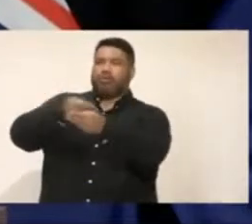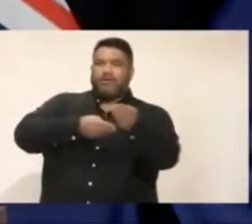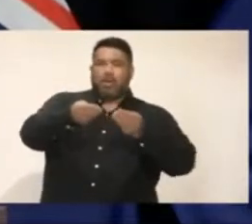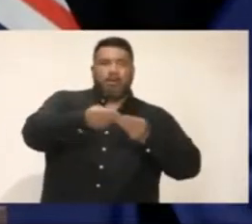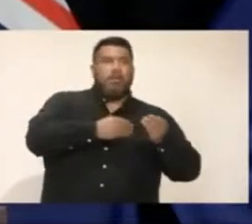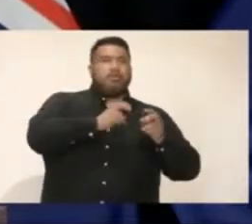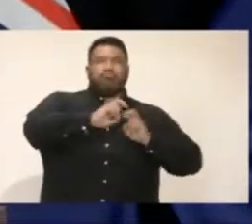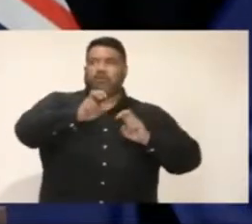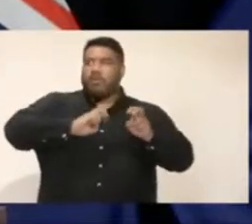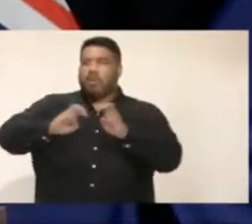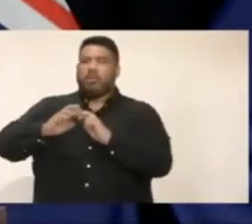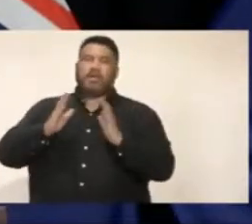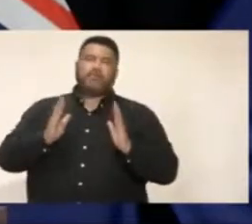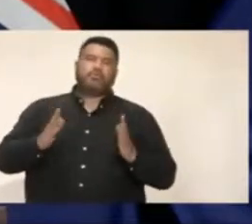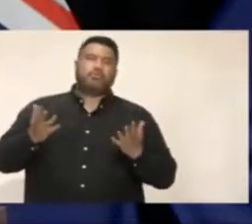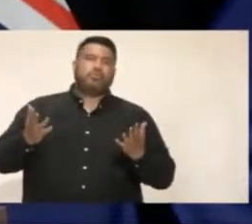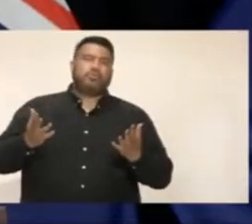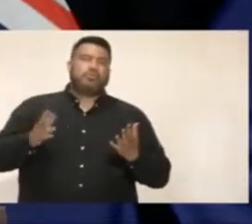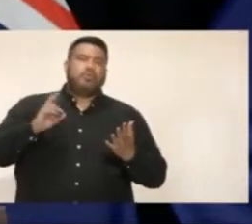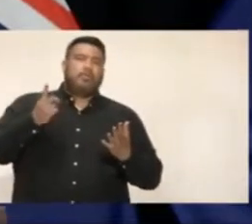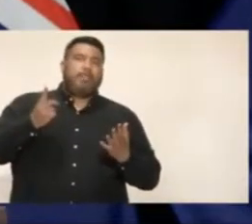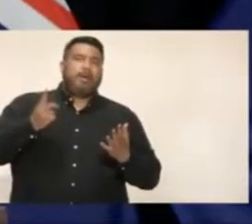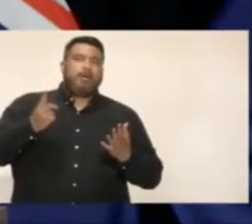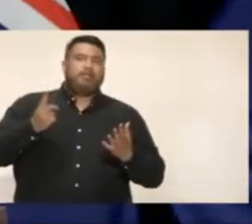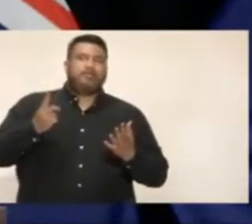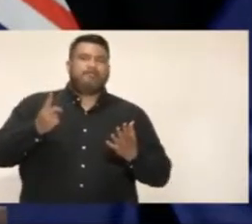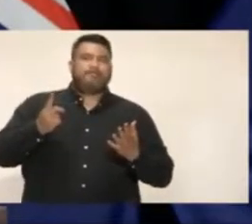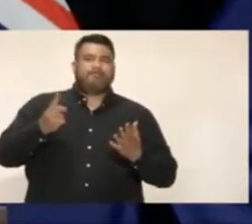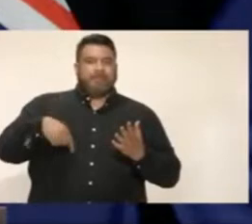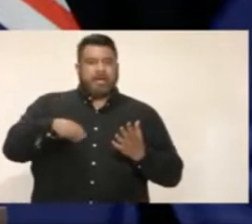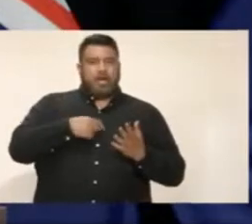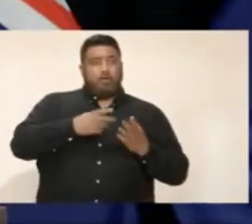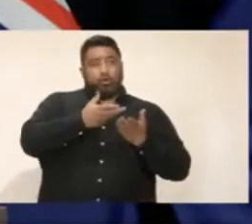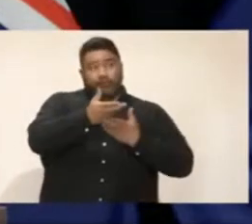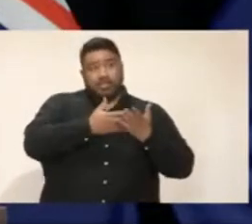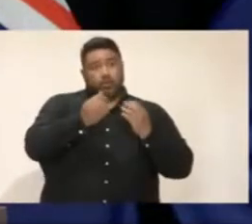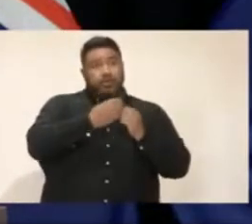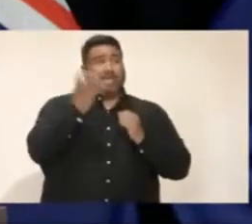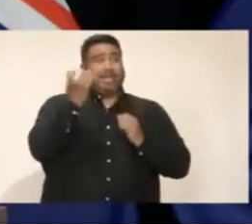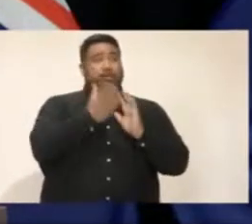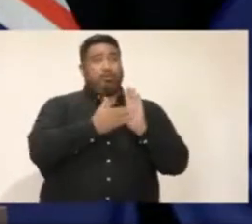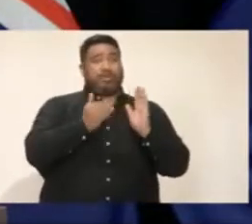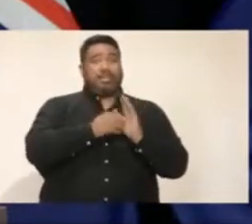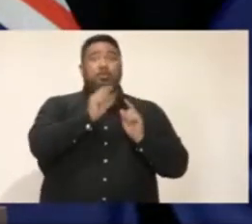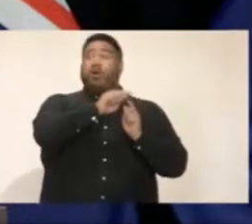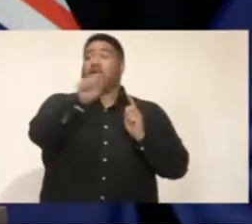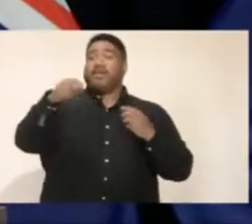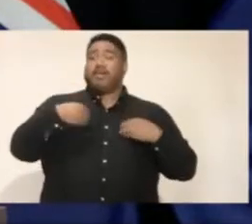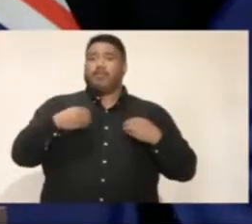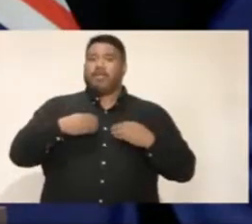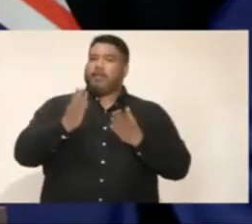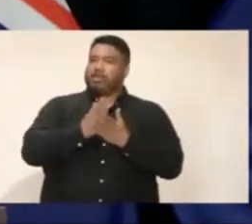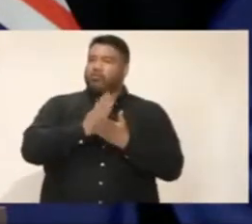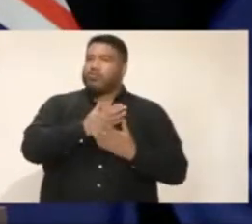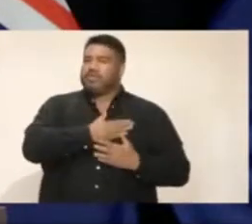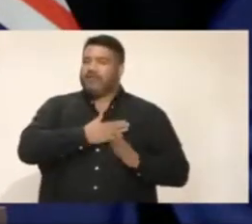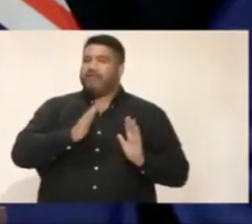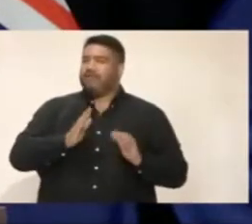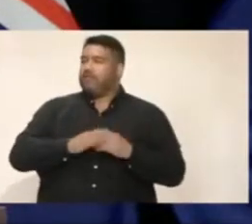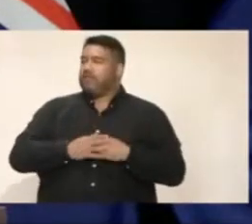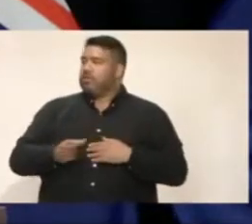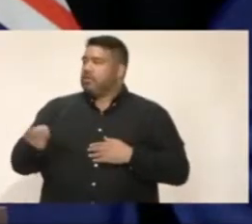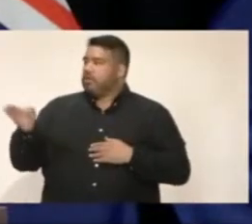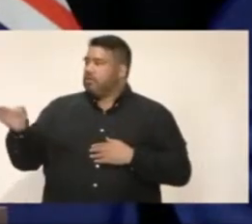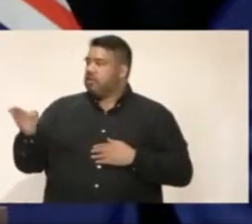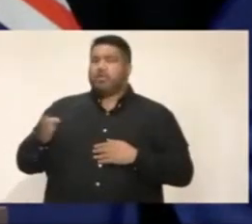freight open too, but that will continue to be our focus in our conversations with airlines. Botany grouping seems to be quite well